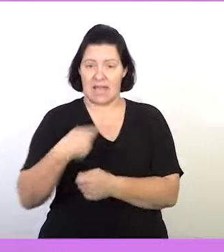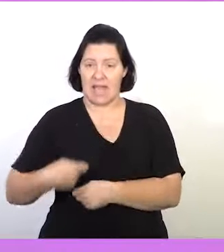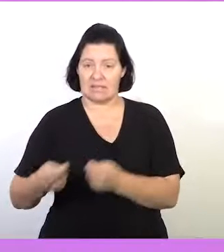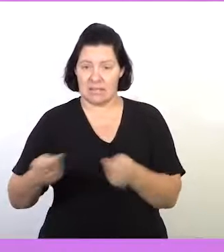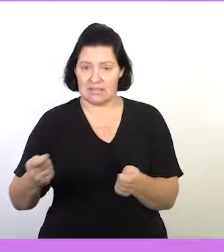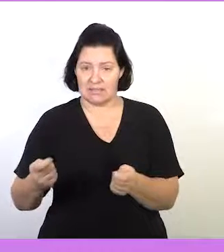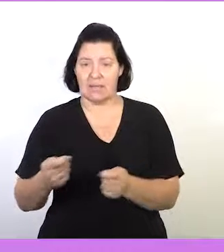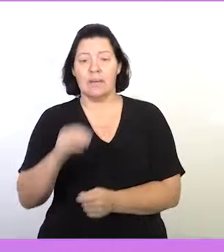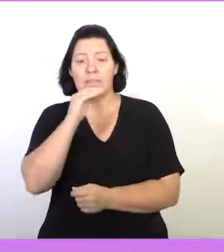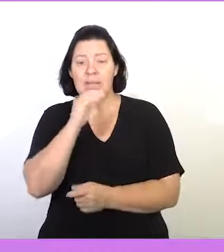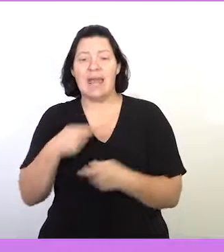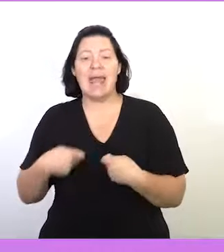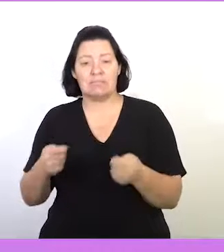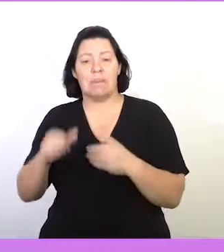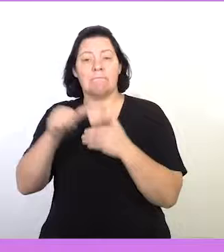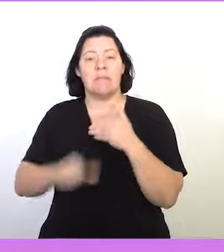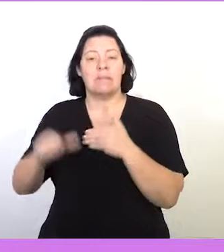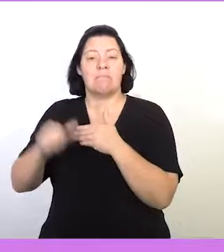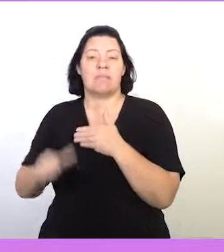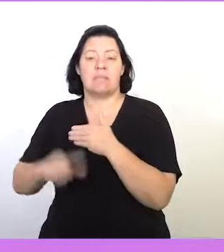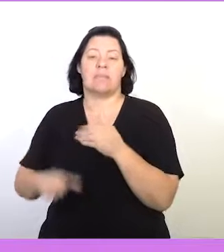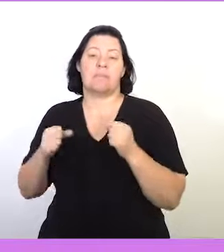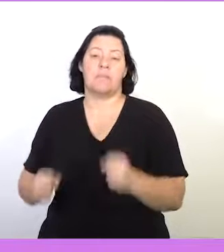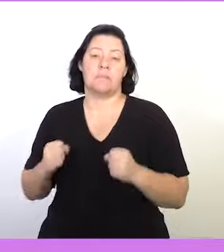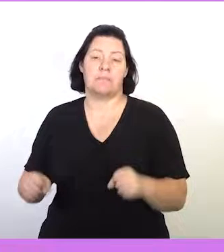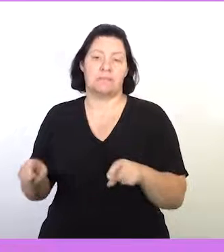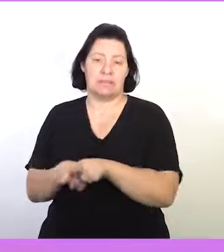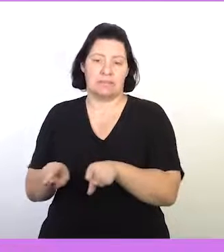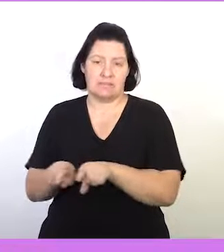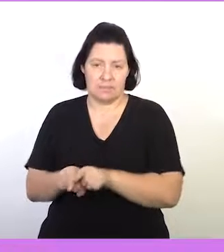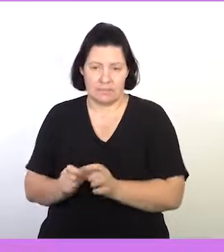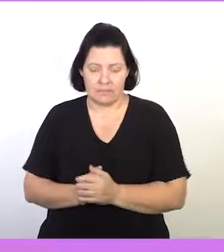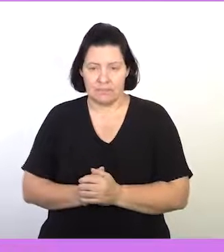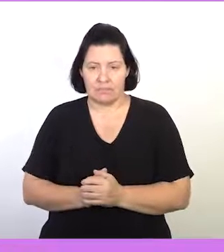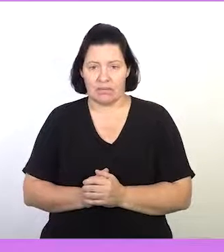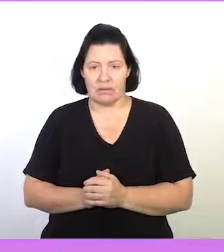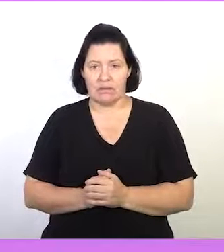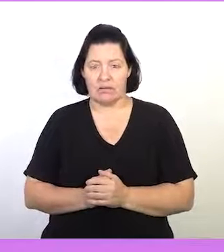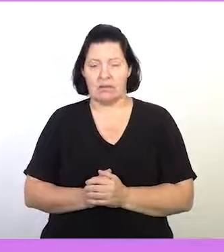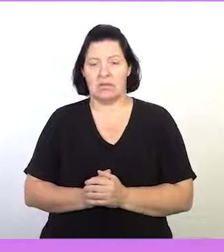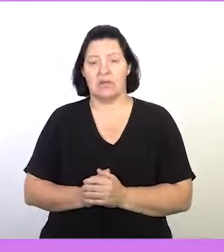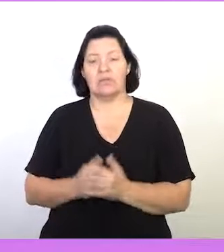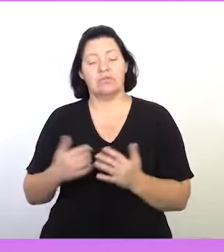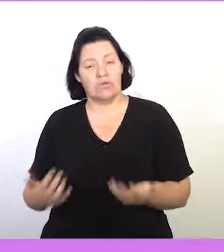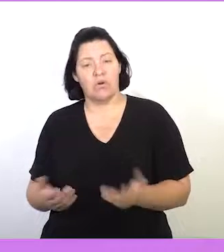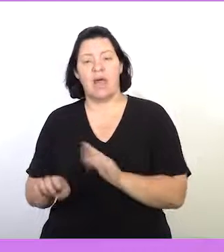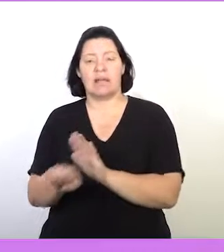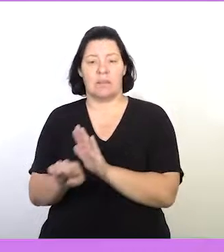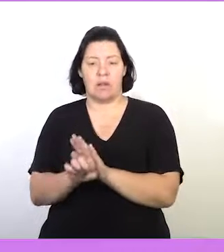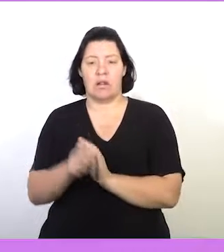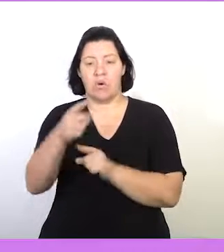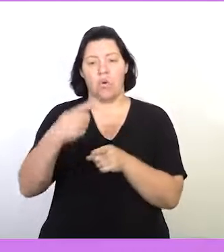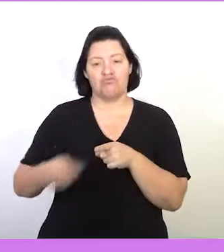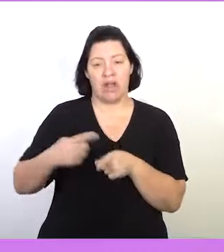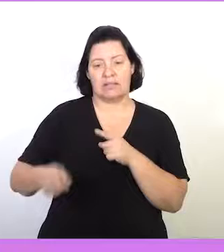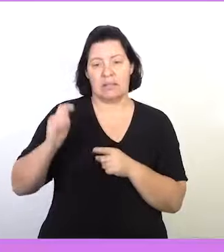the word is saying. It's an expense that is the same every month, right? It's the same amount on a month-to-month basis. For example,